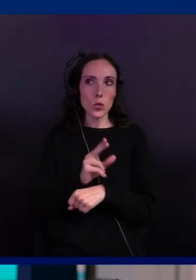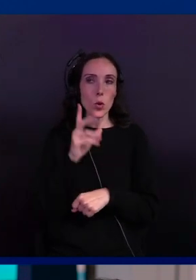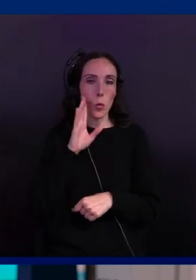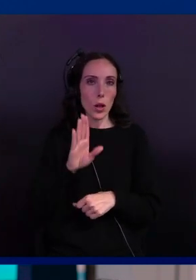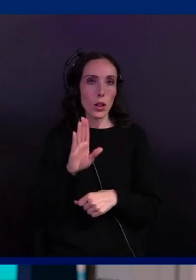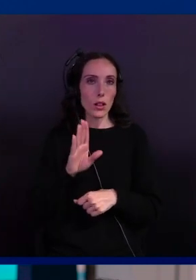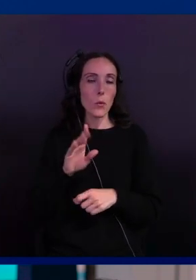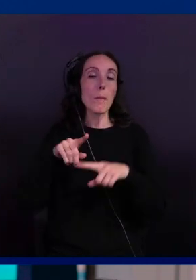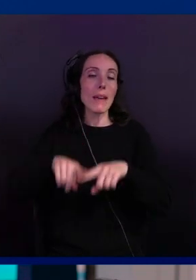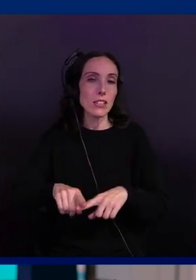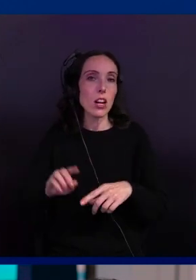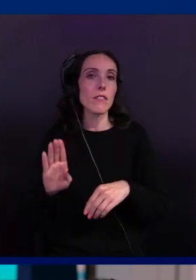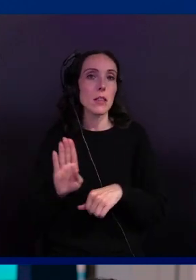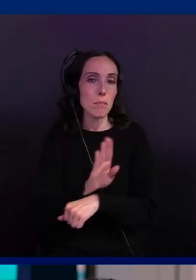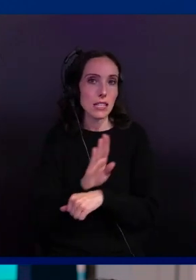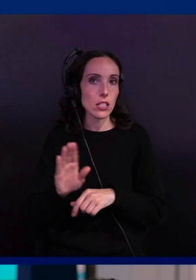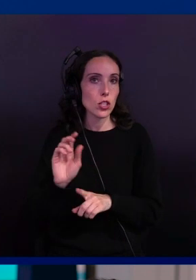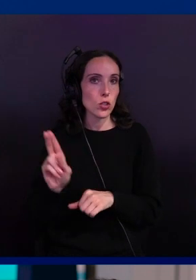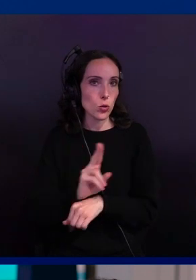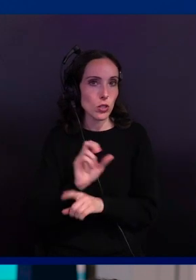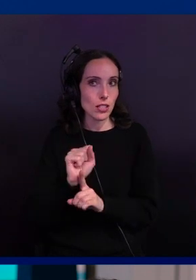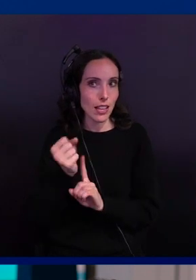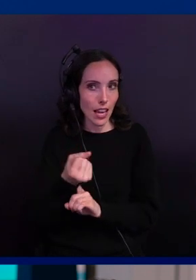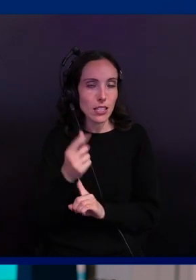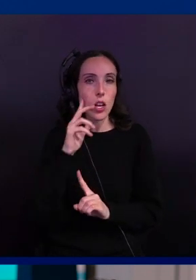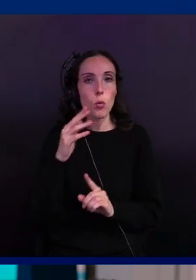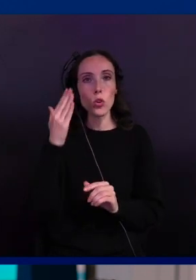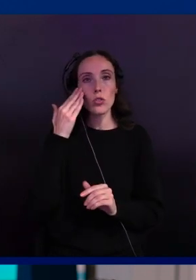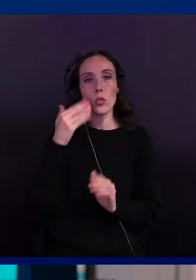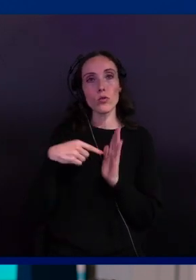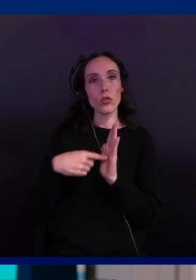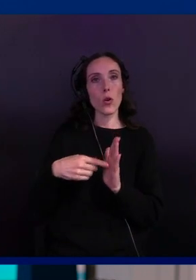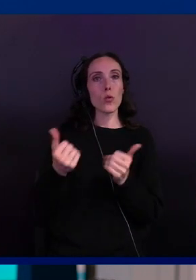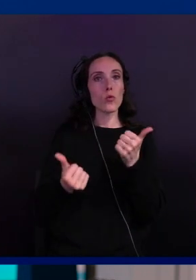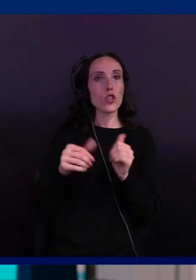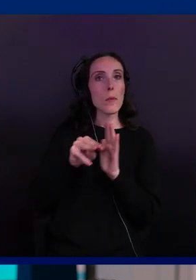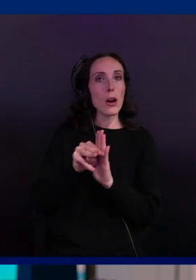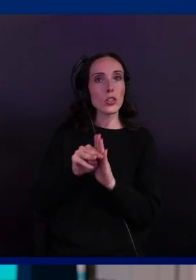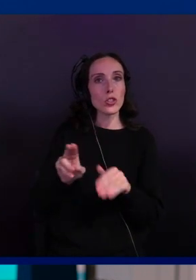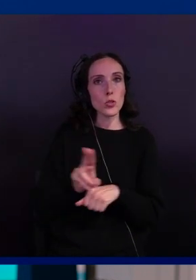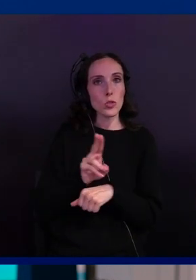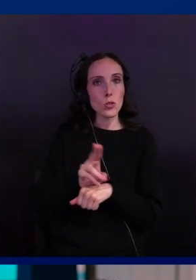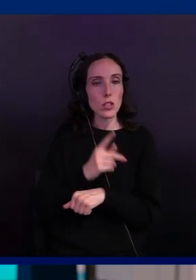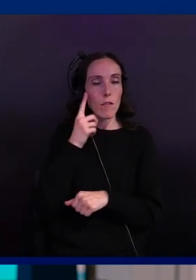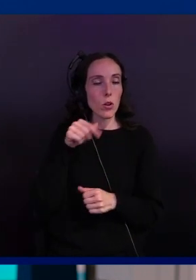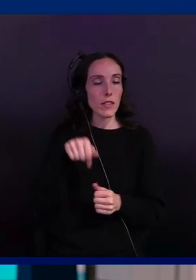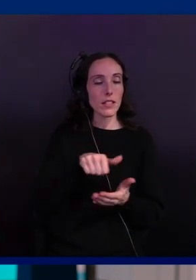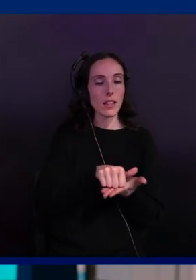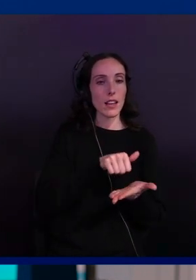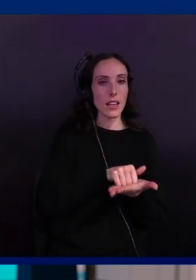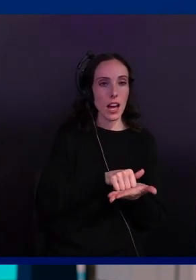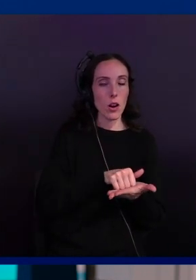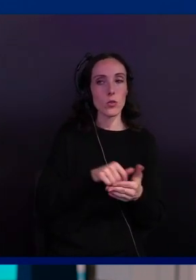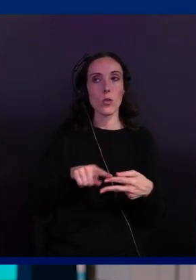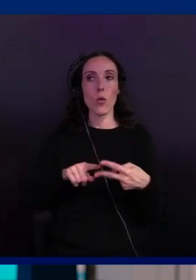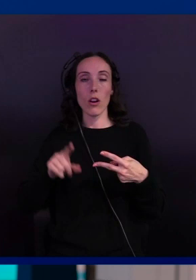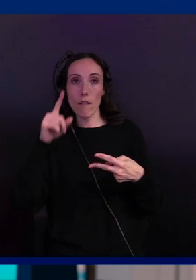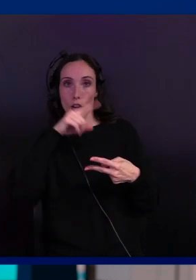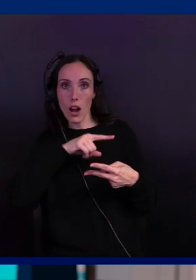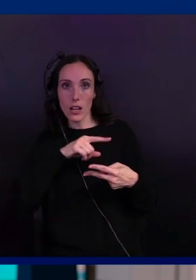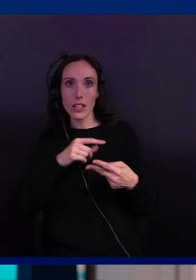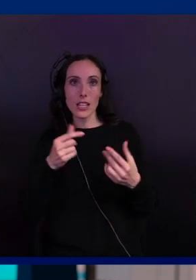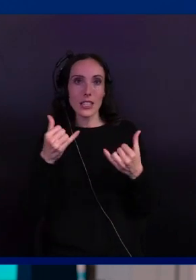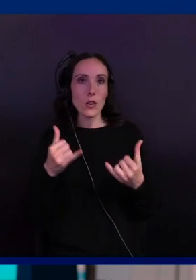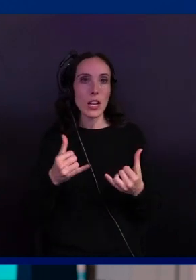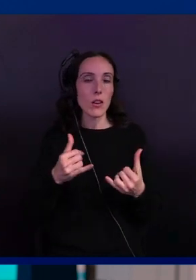use case, it will suggest which model you have to use. For here, account takeover fraud, it is asking us to take the account takeover